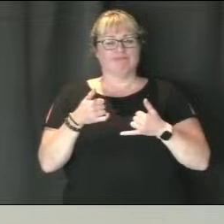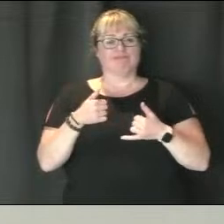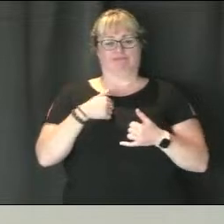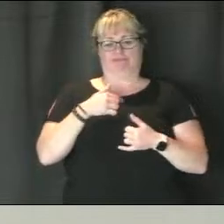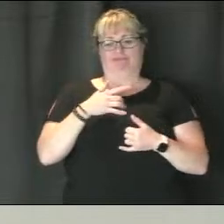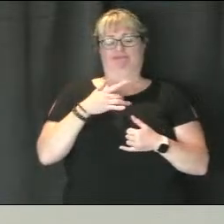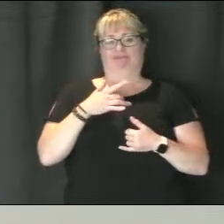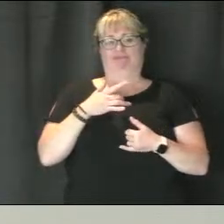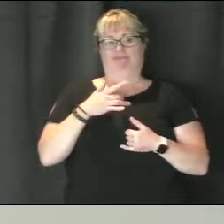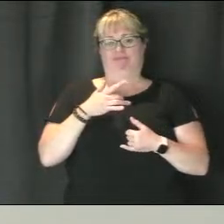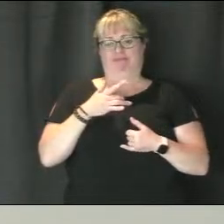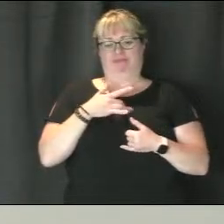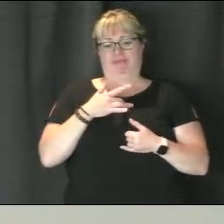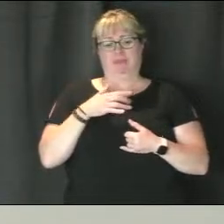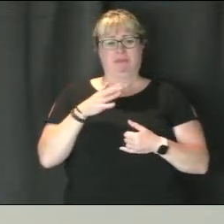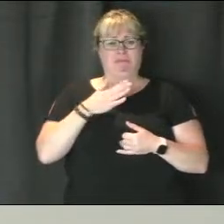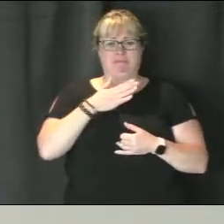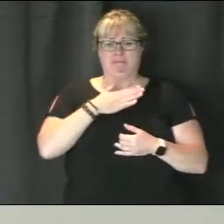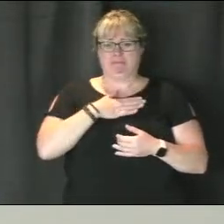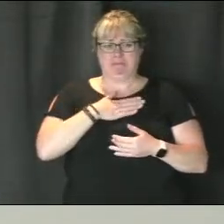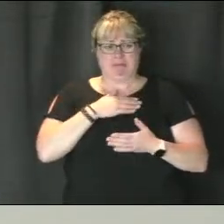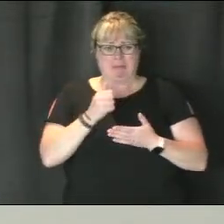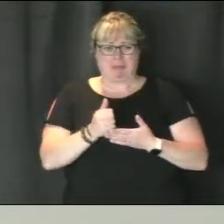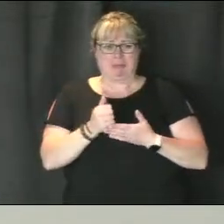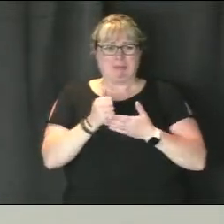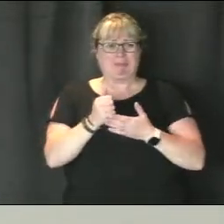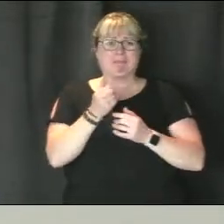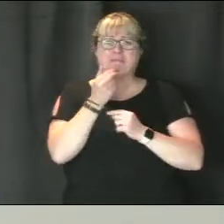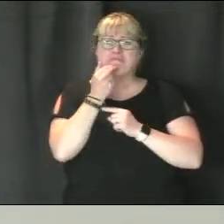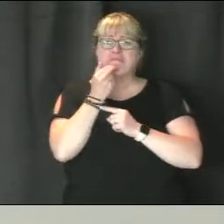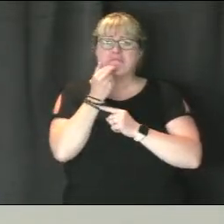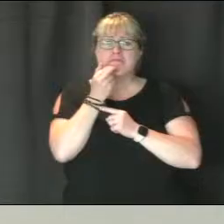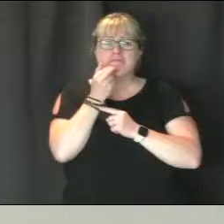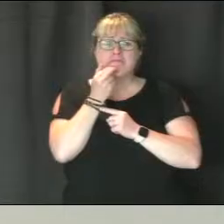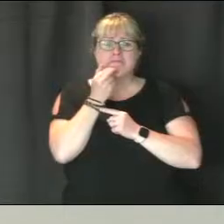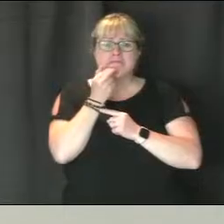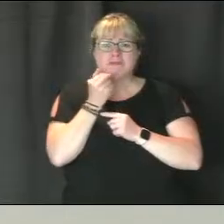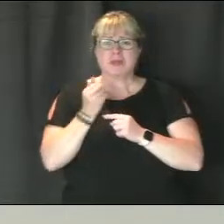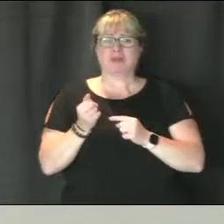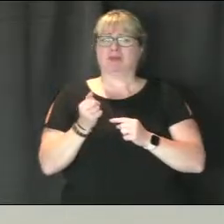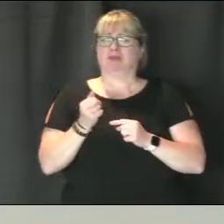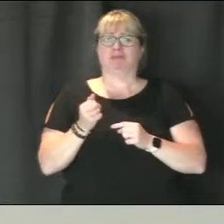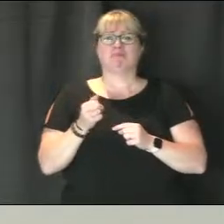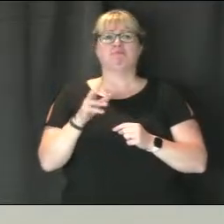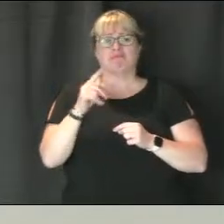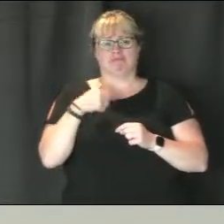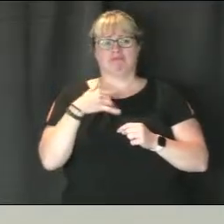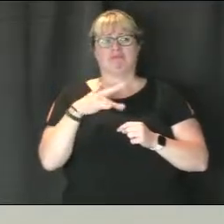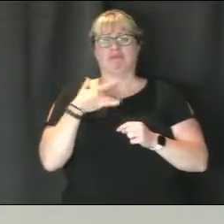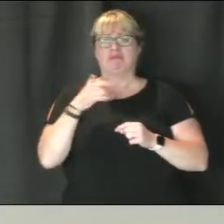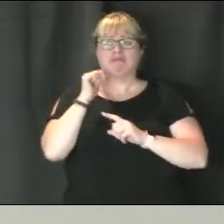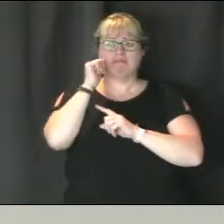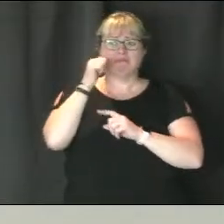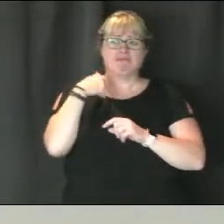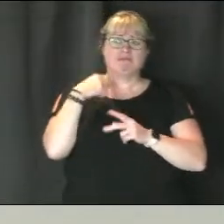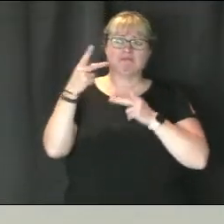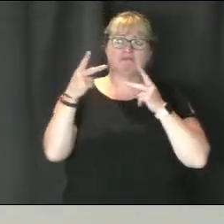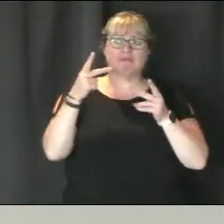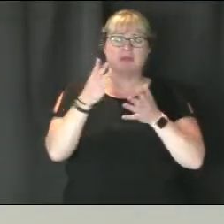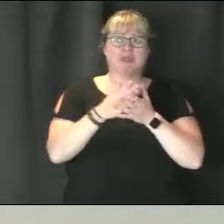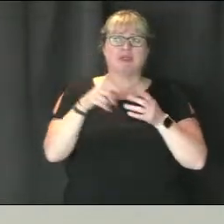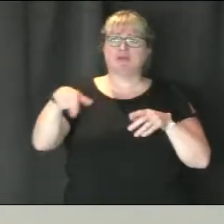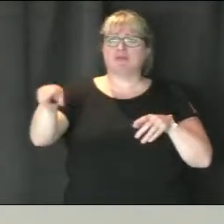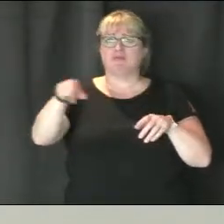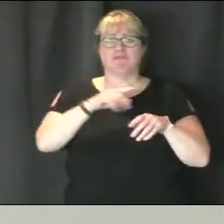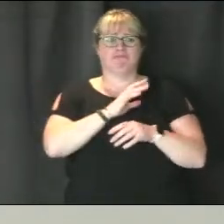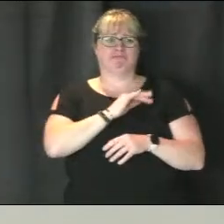my minor things that I have done are multiplied every day by hundreds